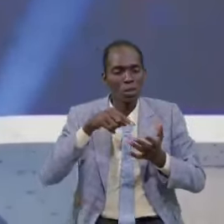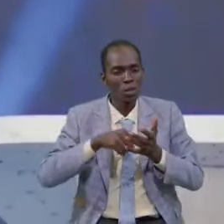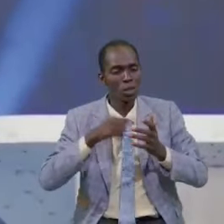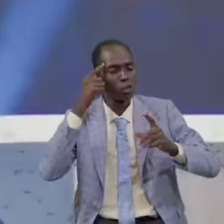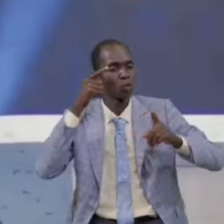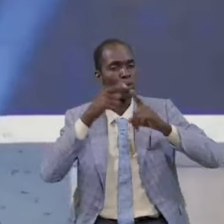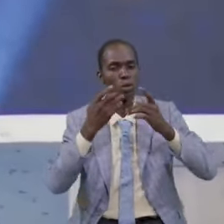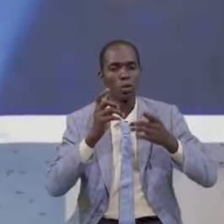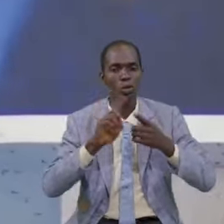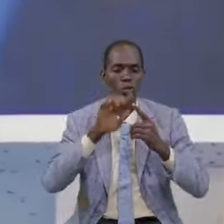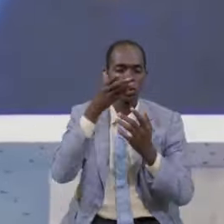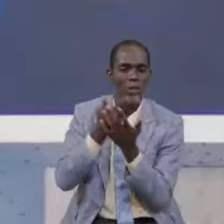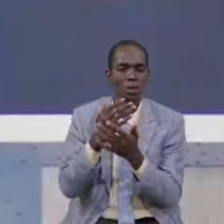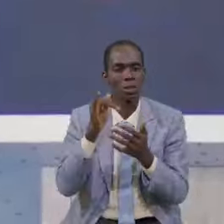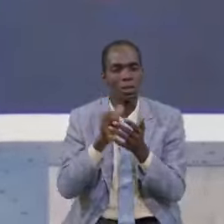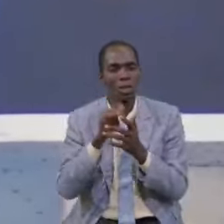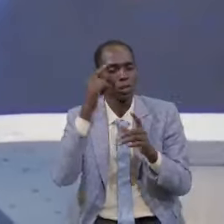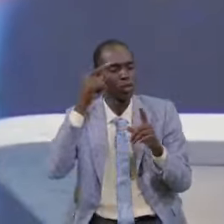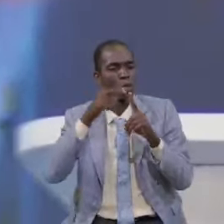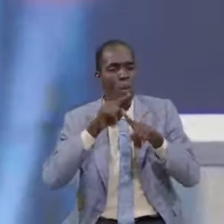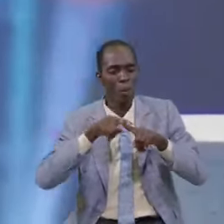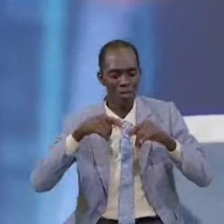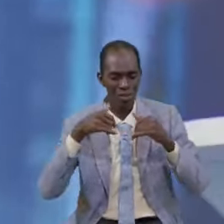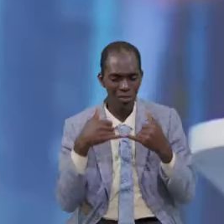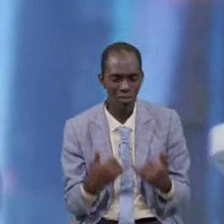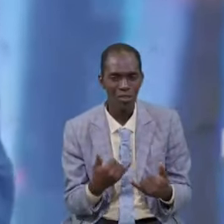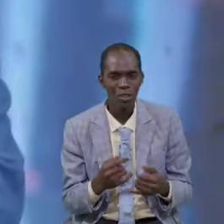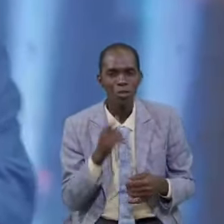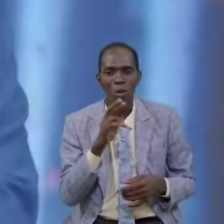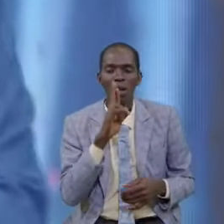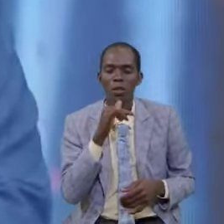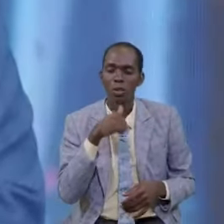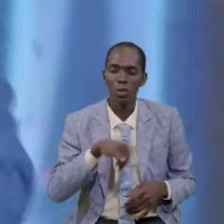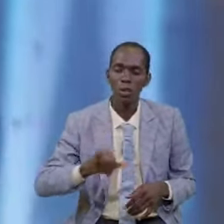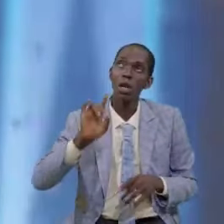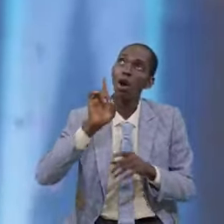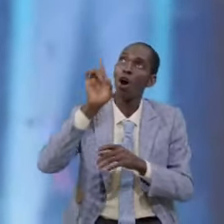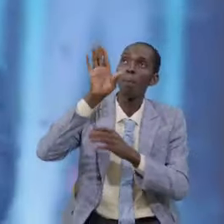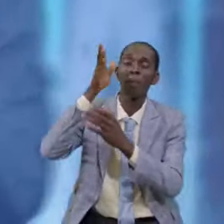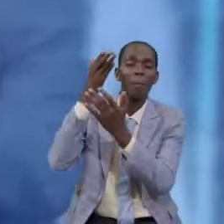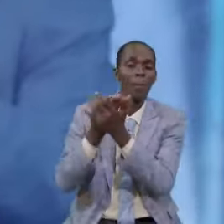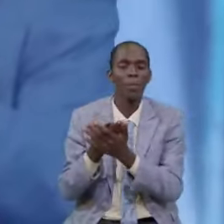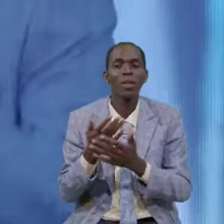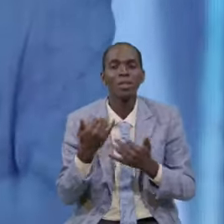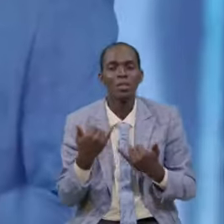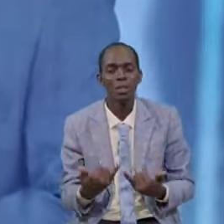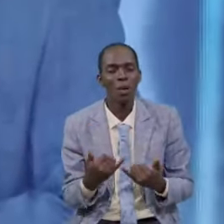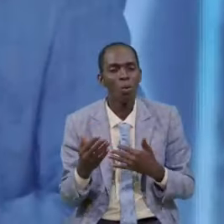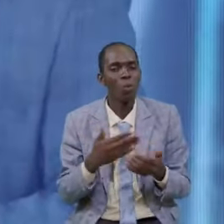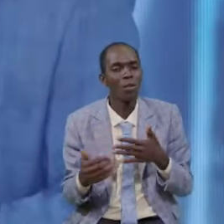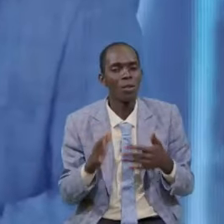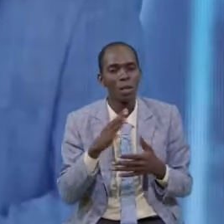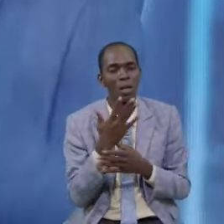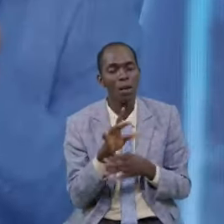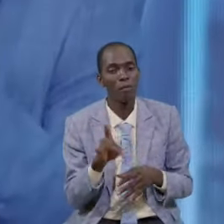present time today, you are not there yet. Whatsoever thy hand findeth to do, do it with thy